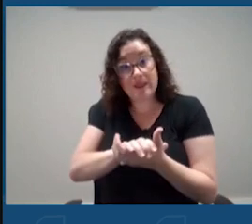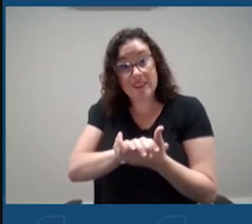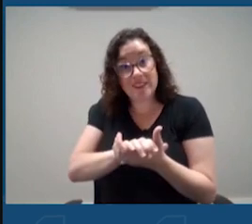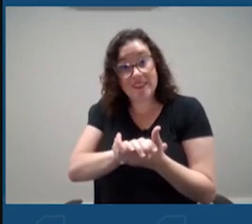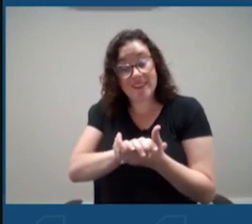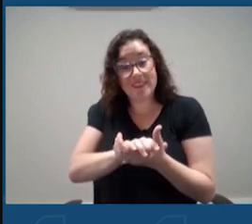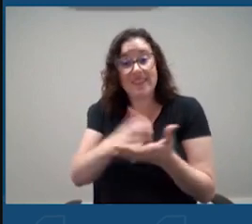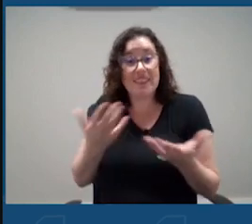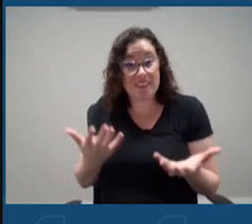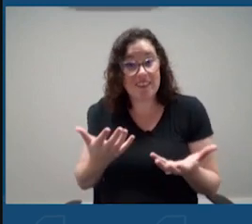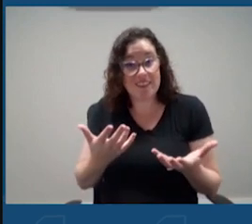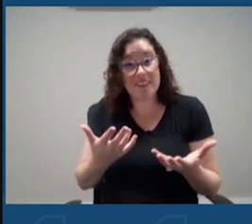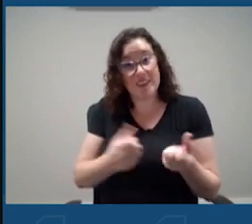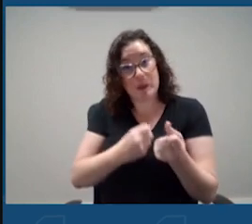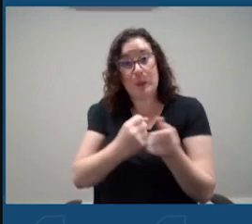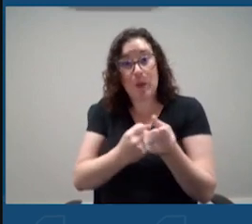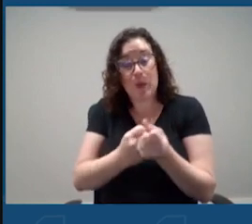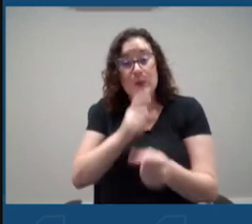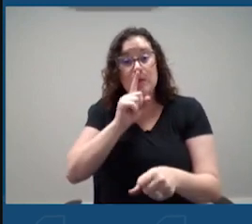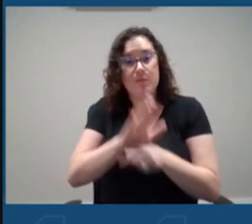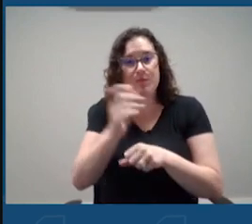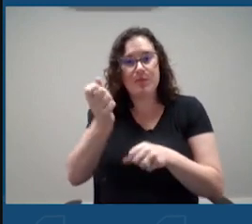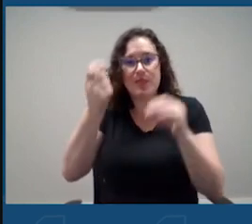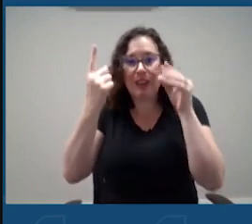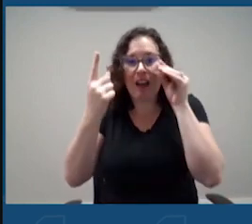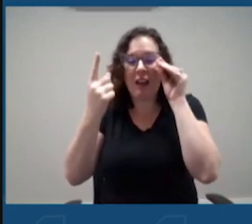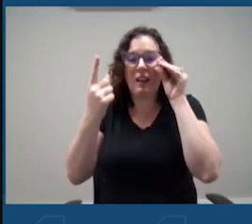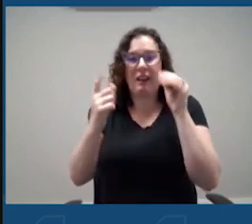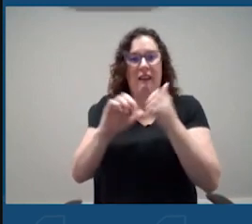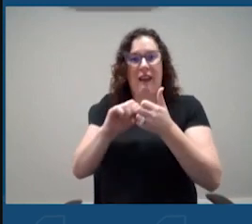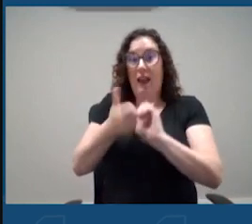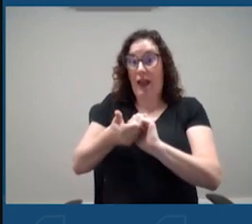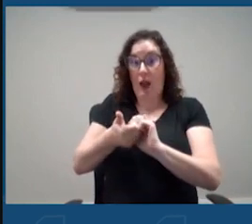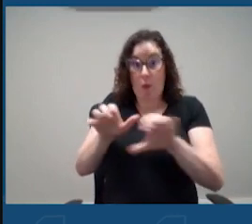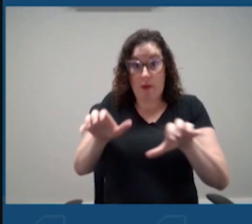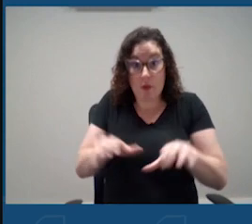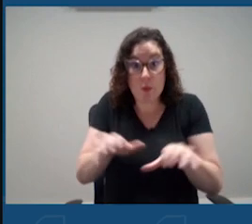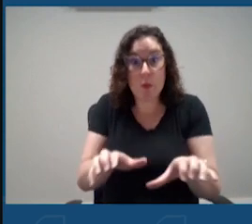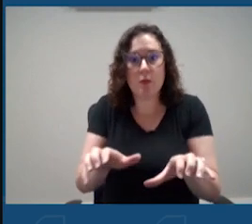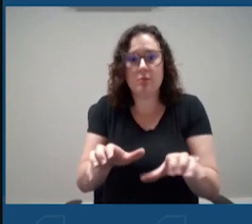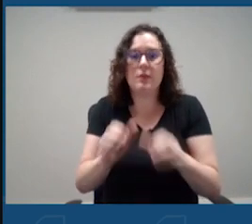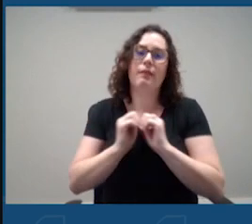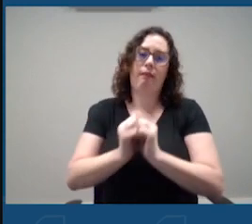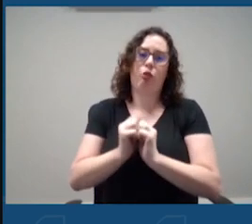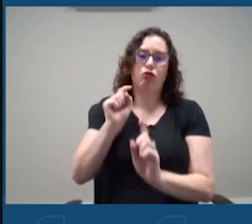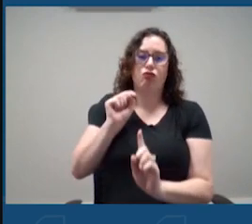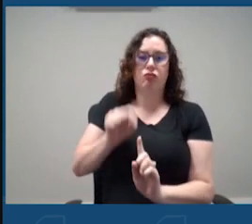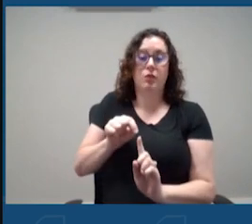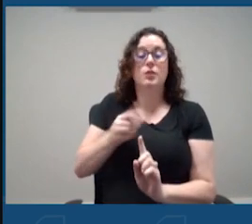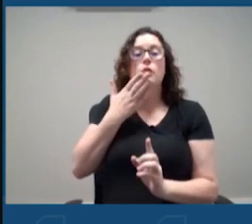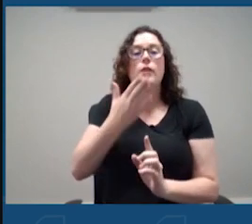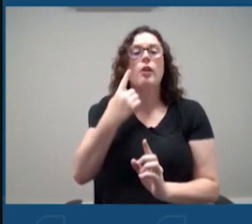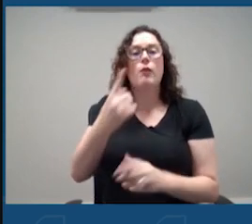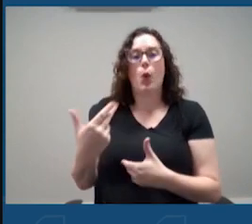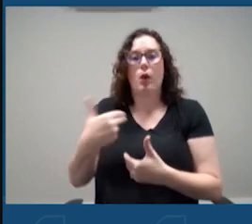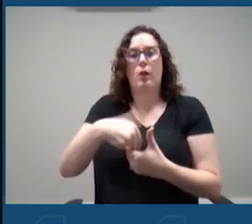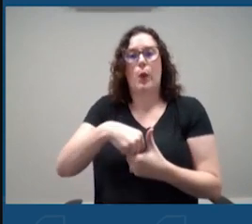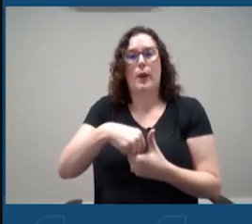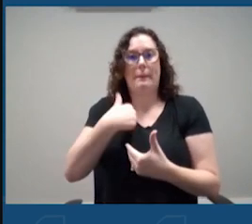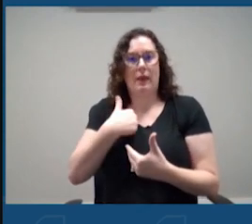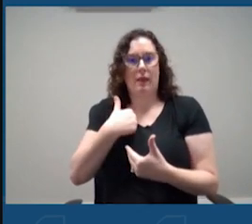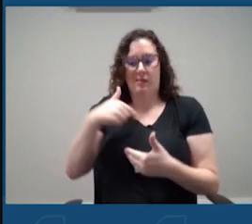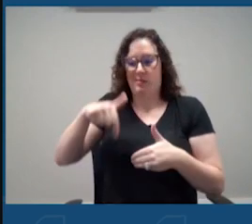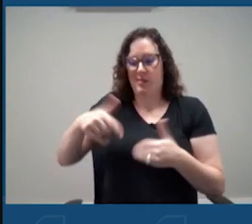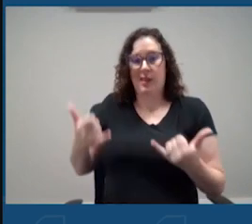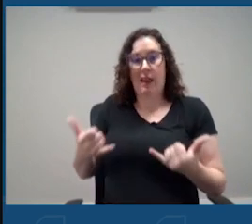and really understands that we're only going to be able to get this done if we get it done together. And so thank you for including me in the program. Thank you for signing these bills